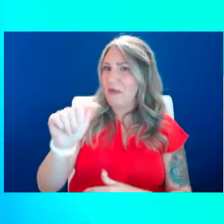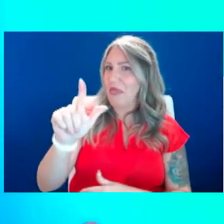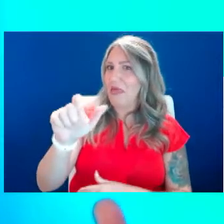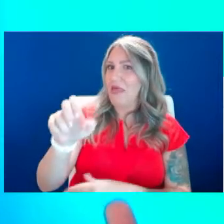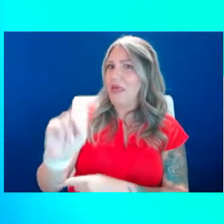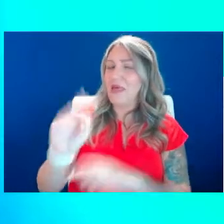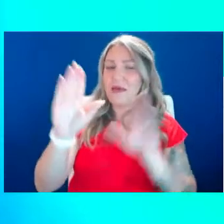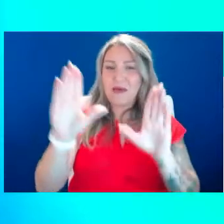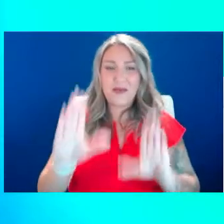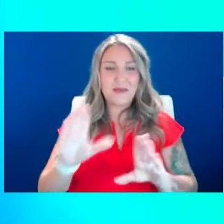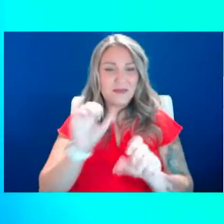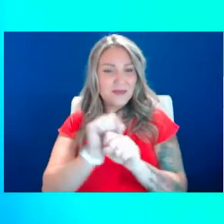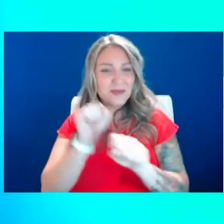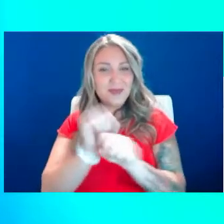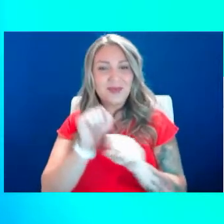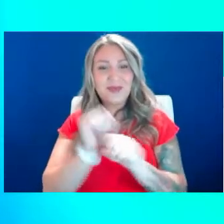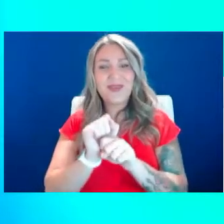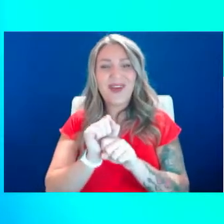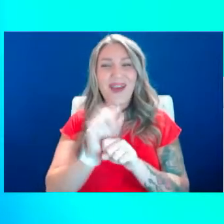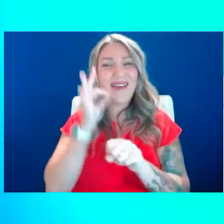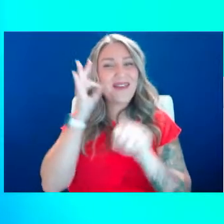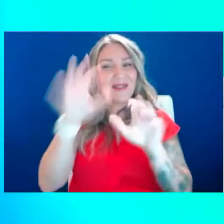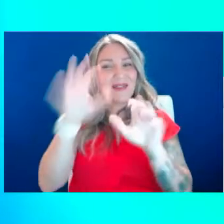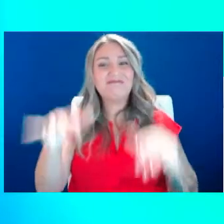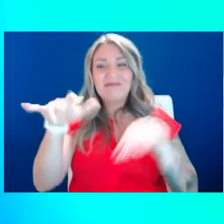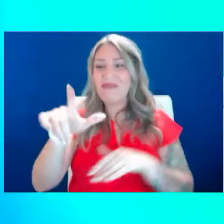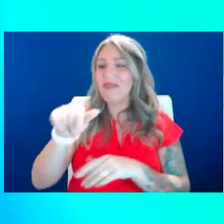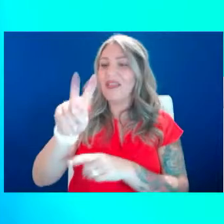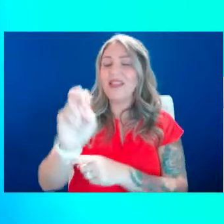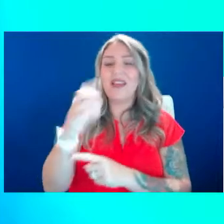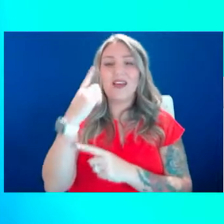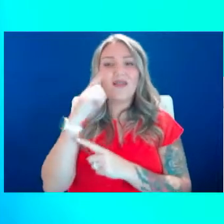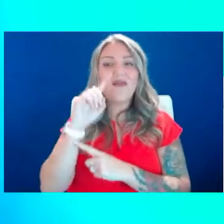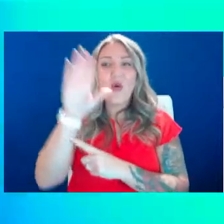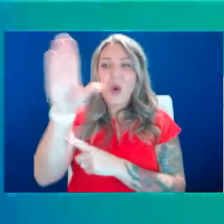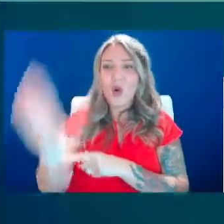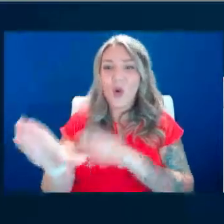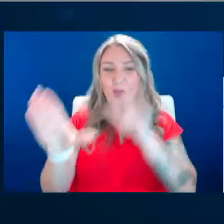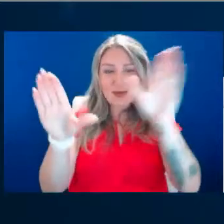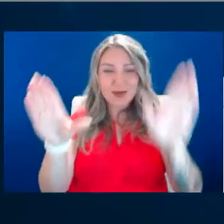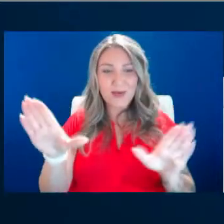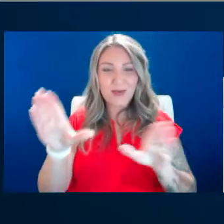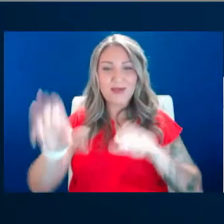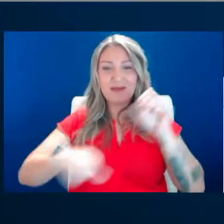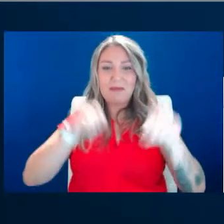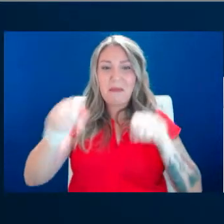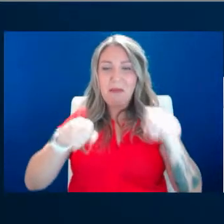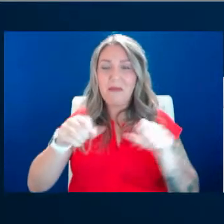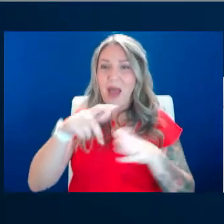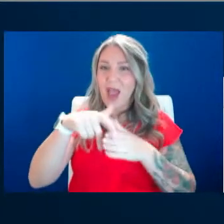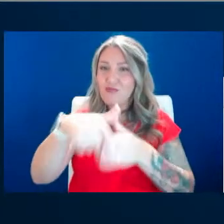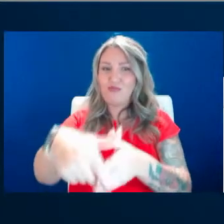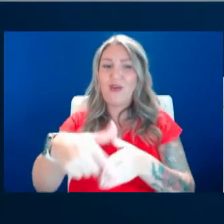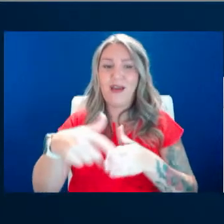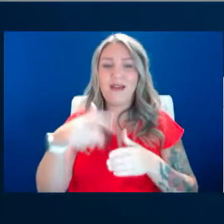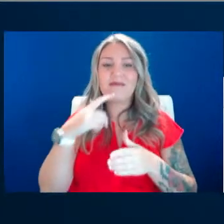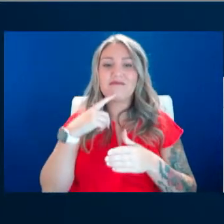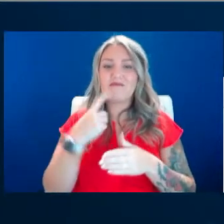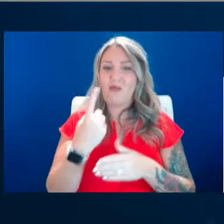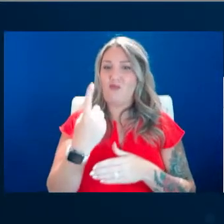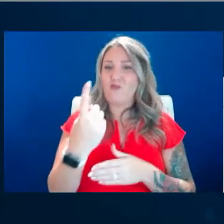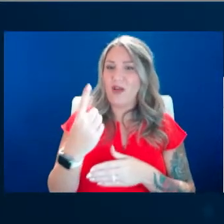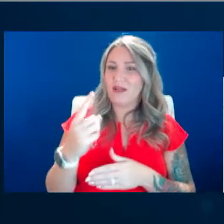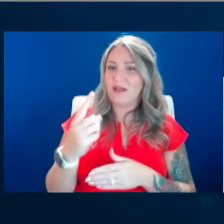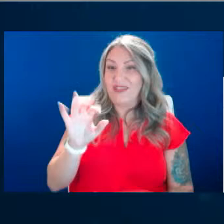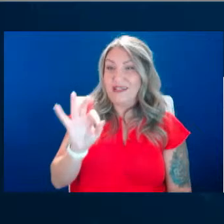Arrowhead Stadium, where we are live for today's annual Coast to Coast for Cancer bike ride. You are looking at one of the 9 cycling teams,